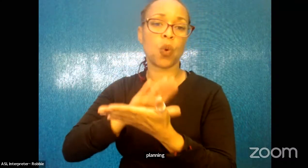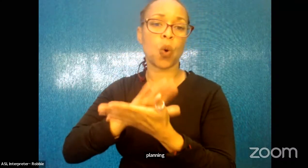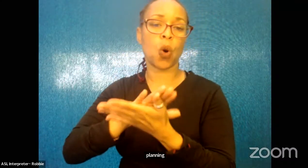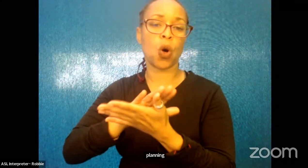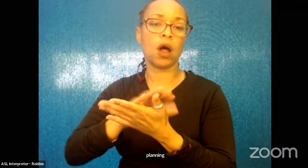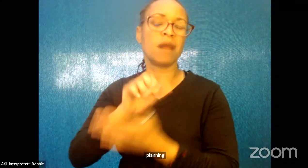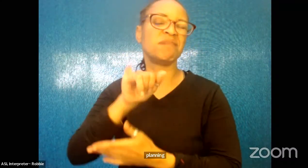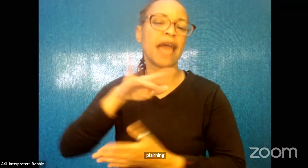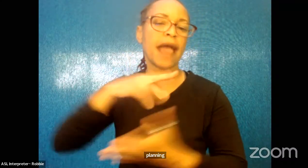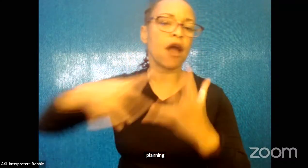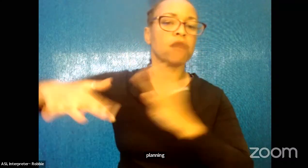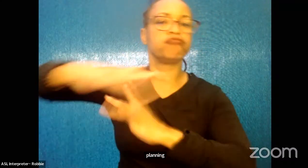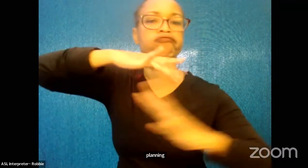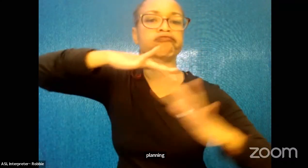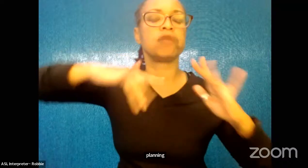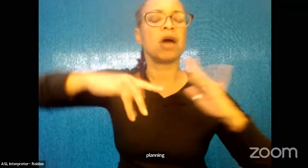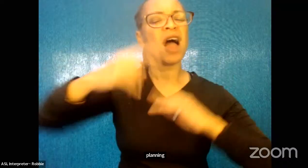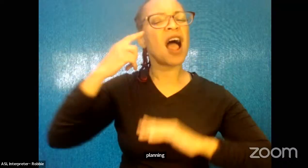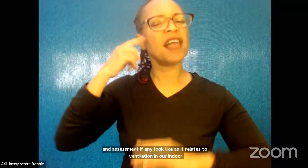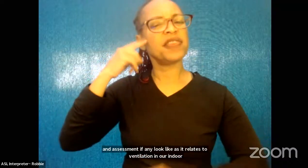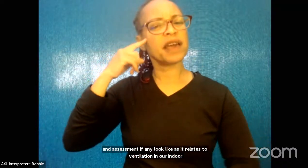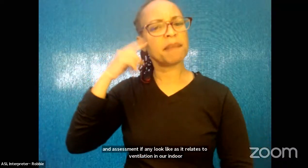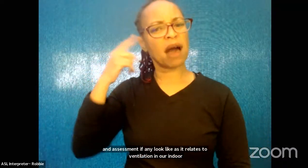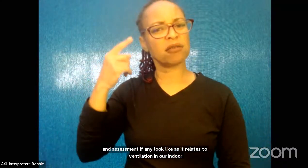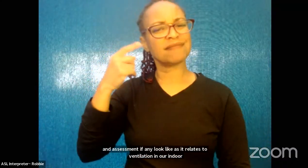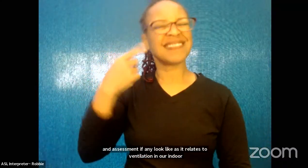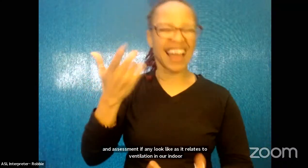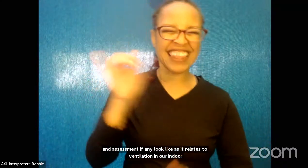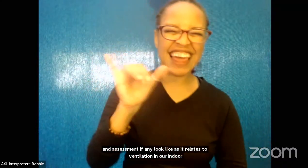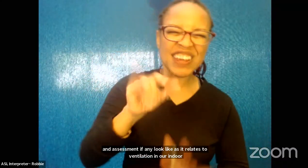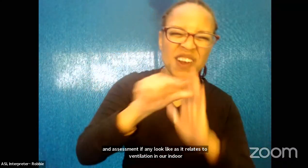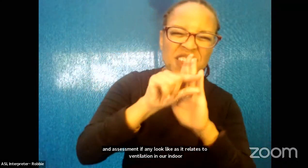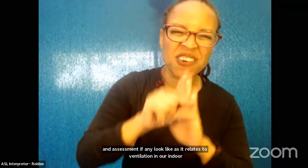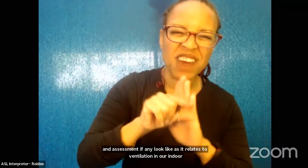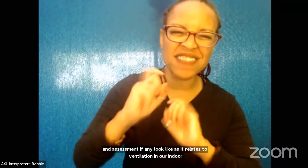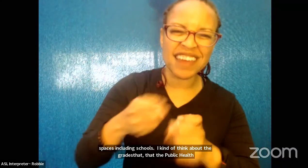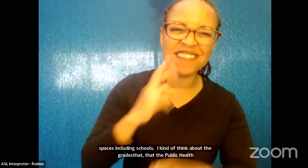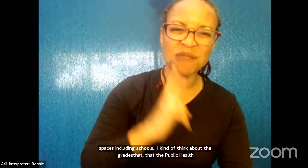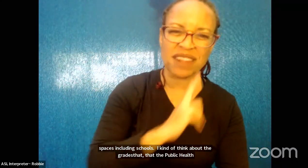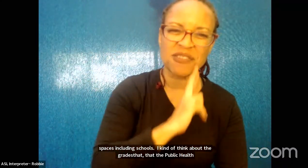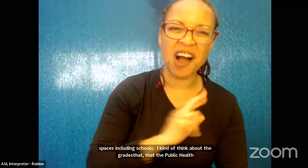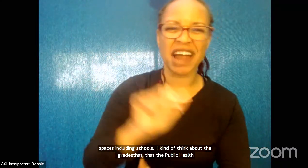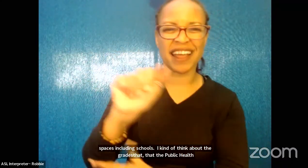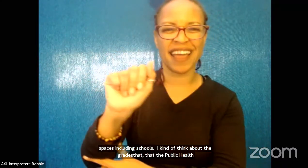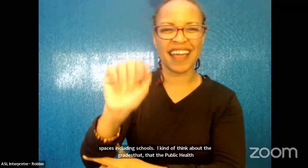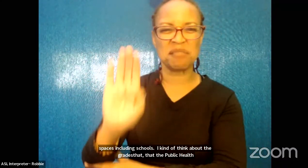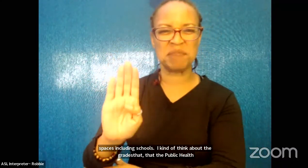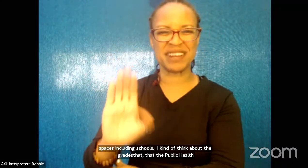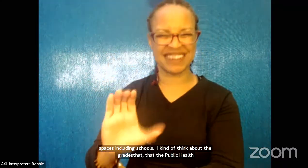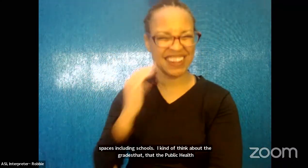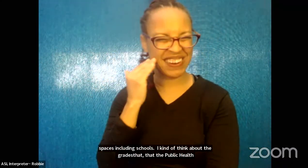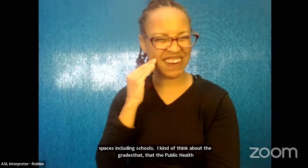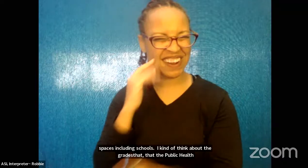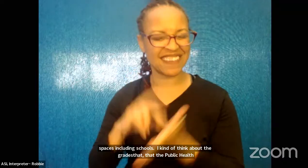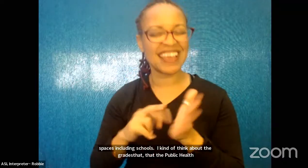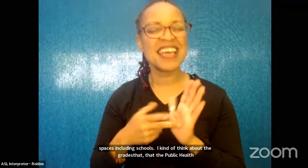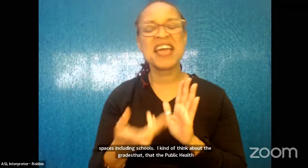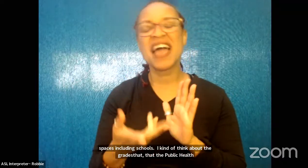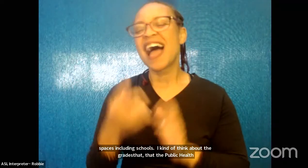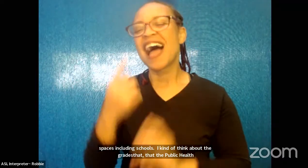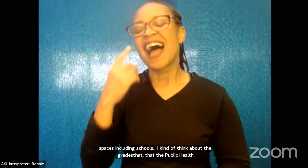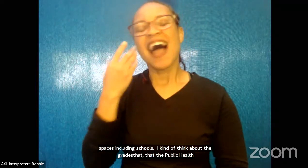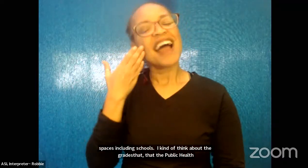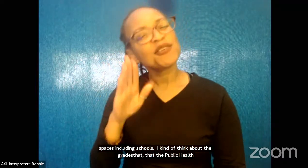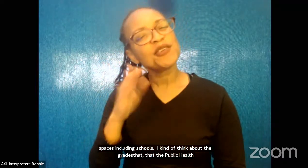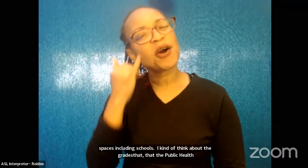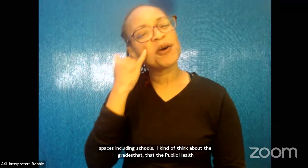grades that the public health department gives to restaurants, like an A, B, C, D grade, and I don't know if that's something that's